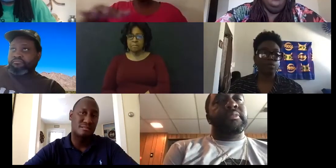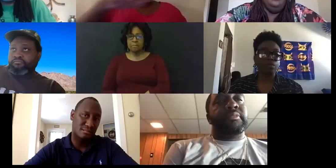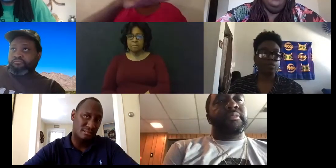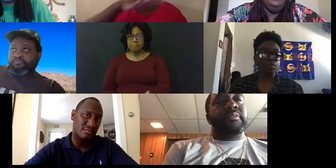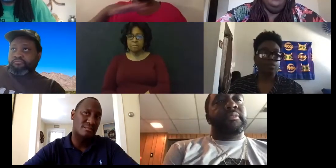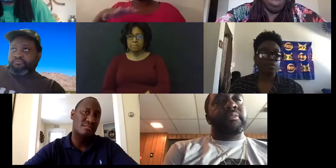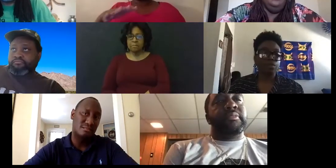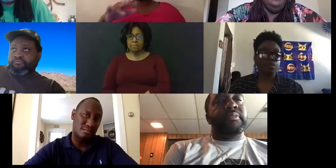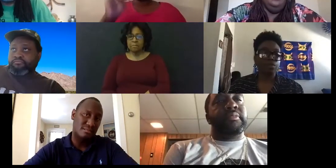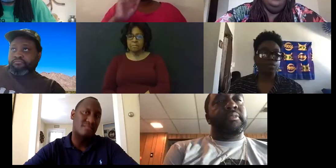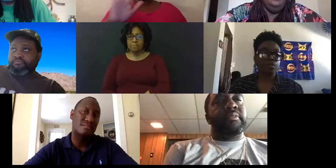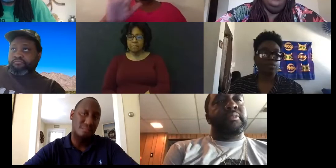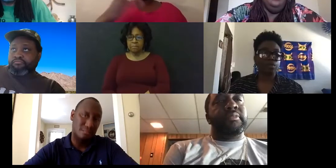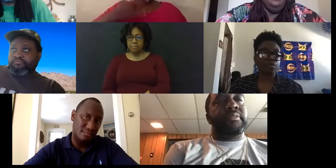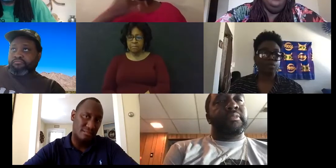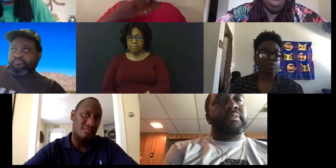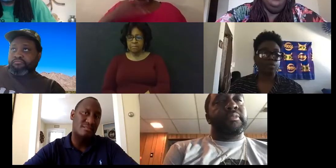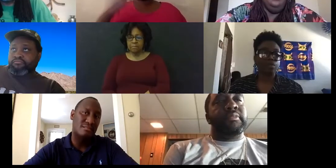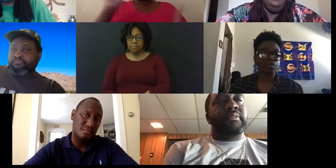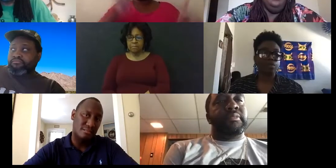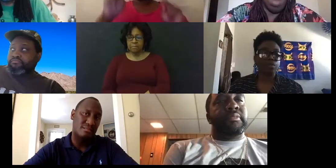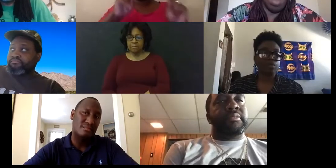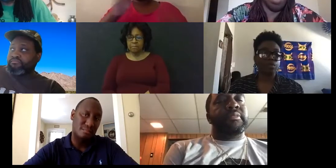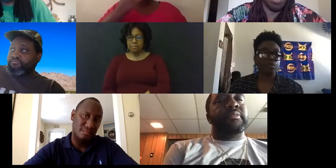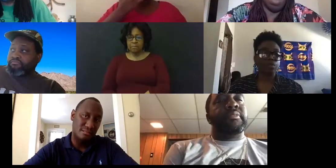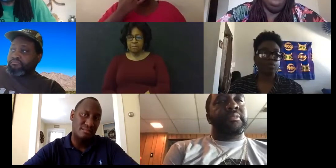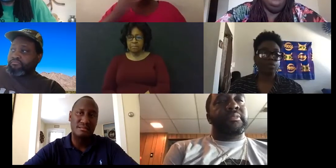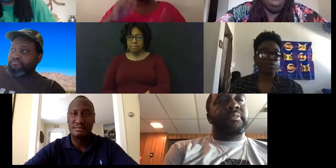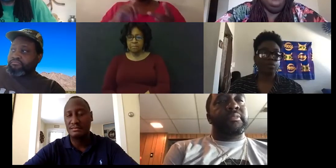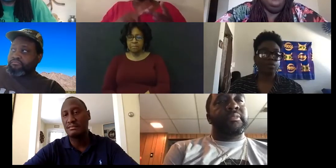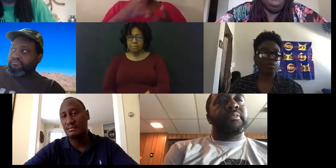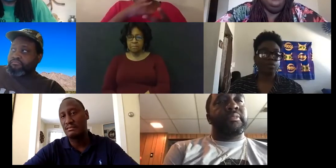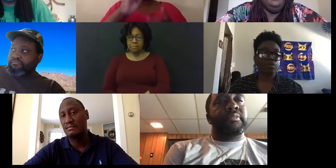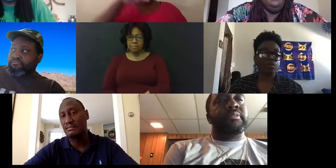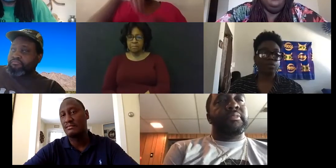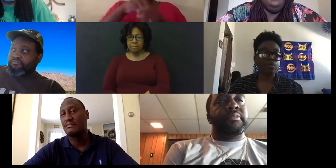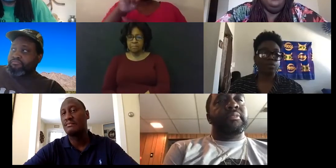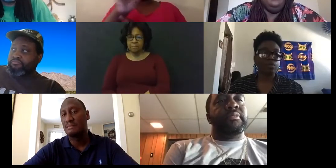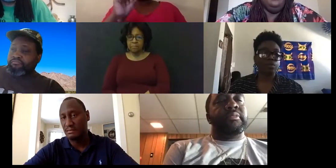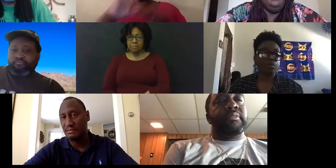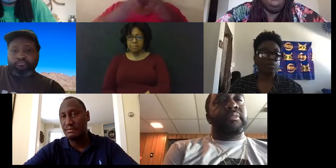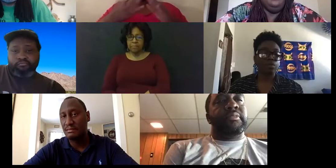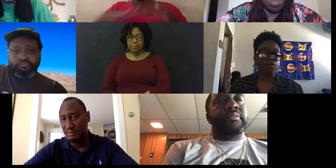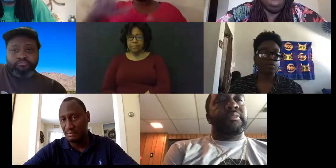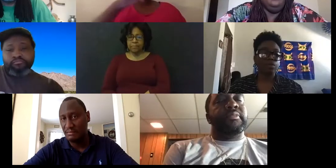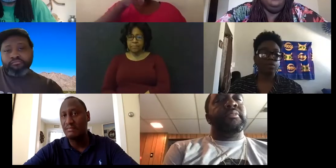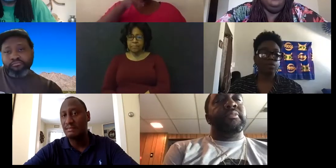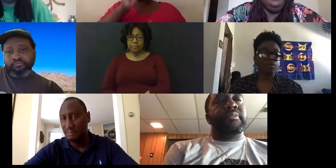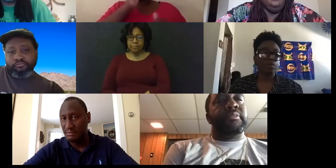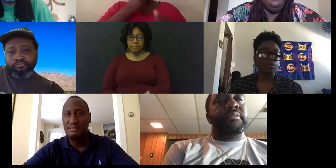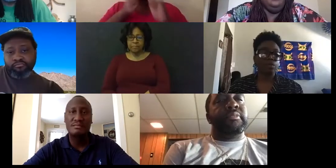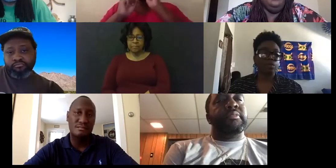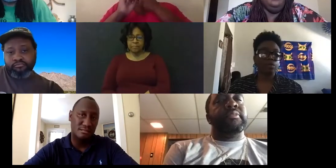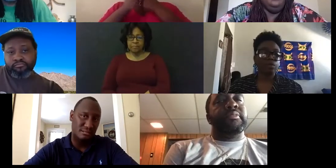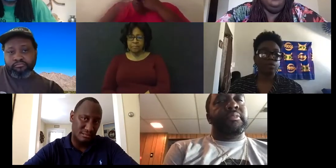like your feelings of people of color and within the disabilities community who have suffered at the hands of